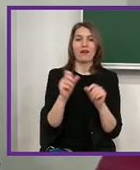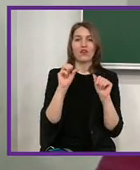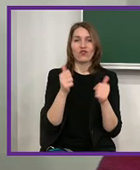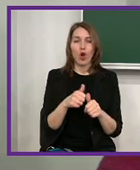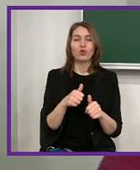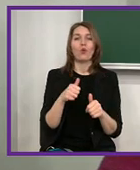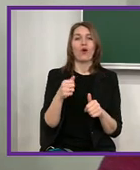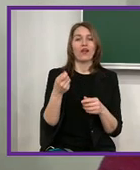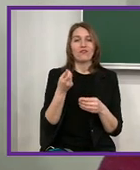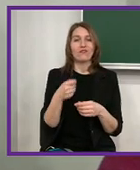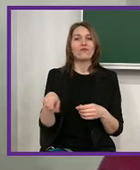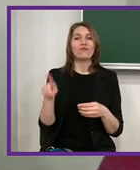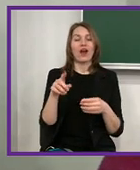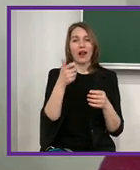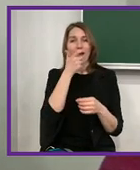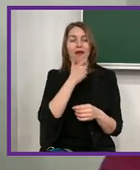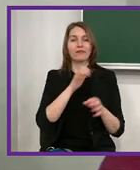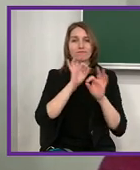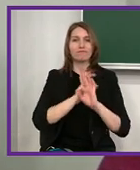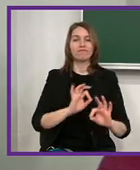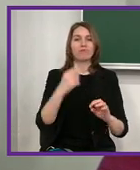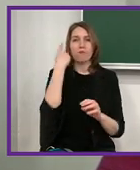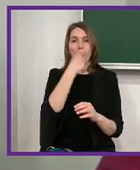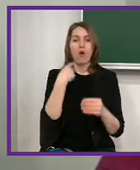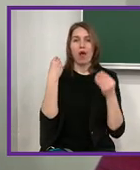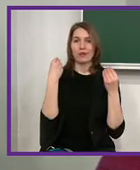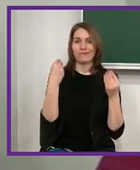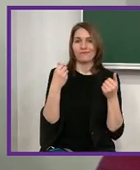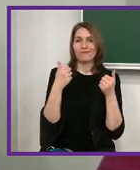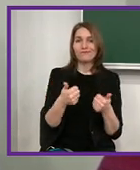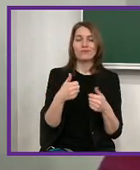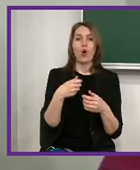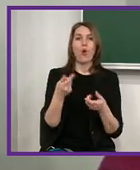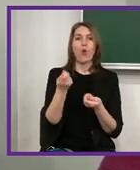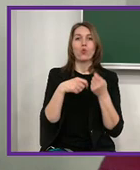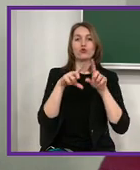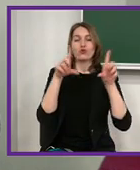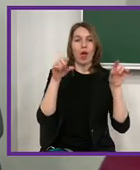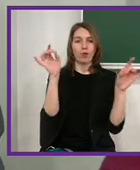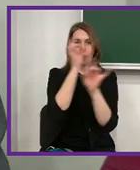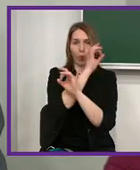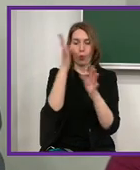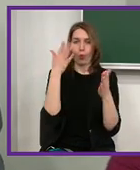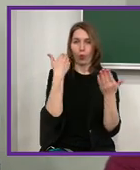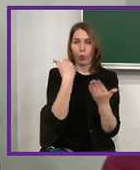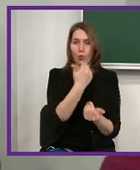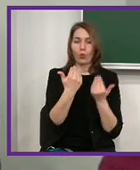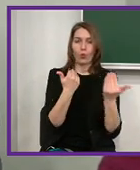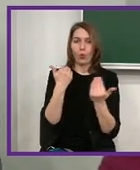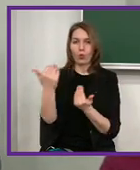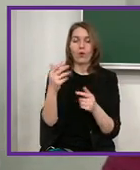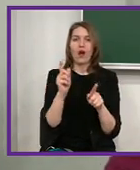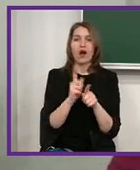I've been fortunate to work with some companies that have been very progressive in this regard, but they have actually seen improvements not just in their recruiting, but